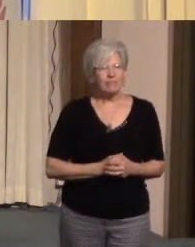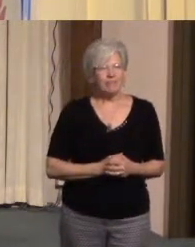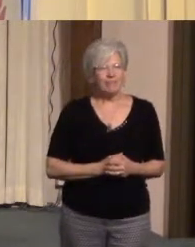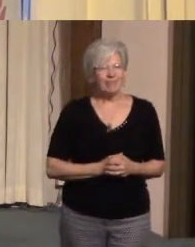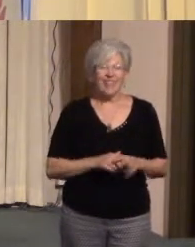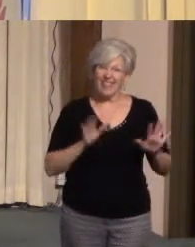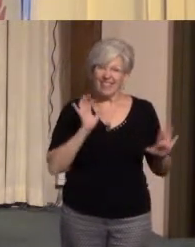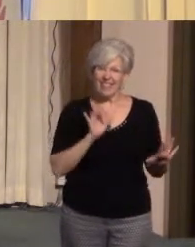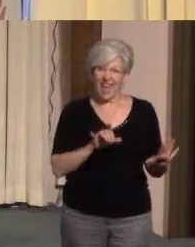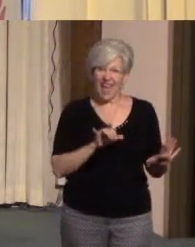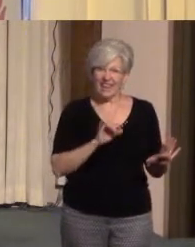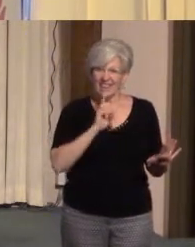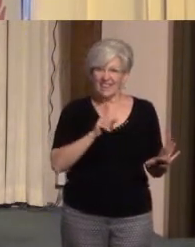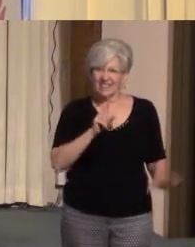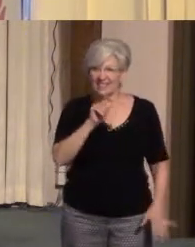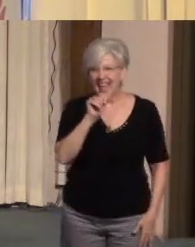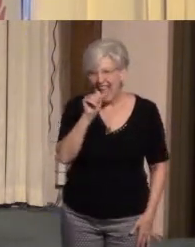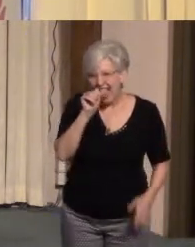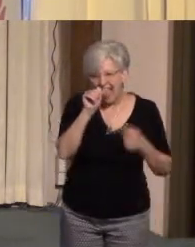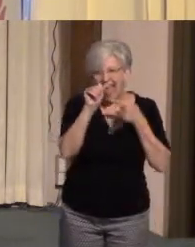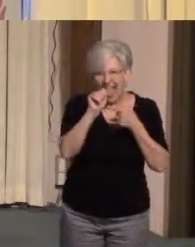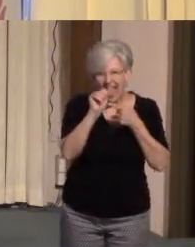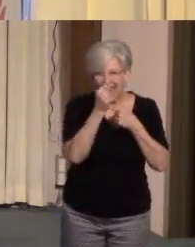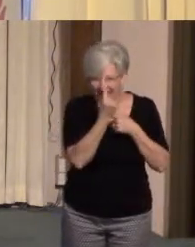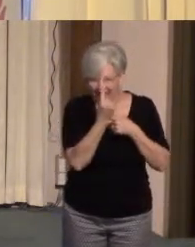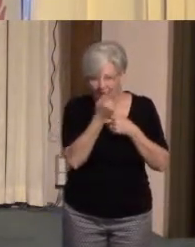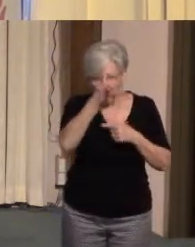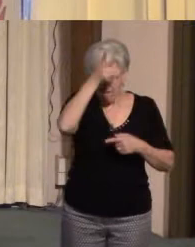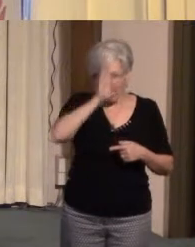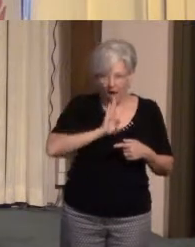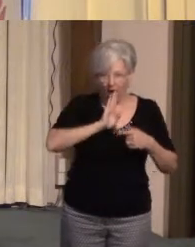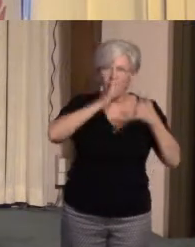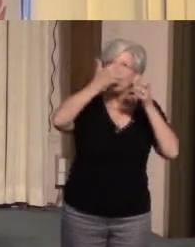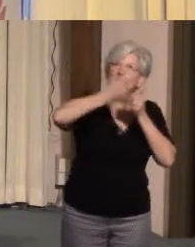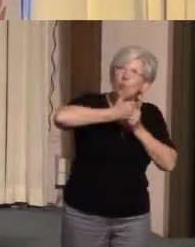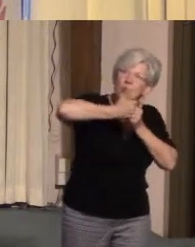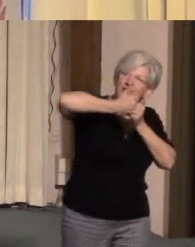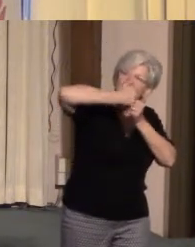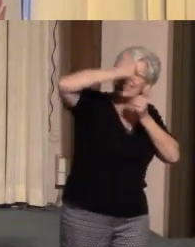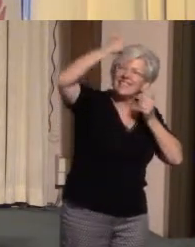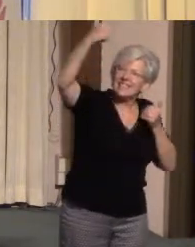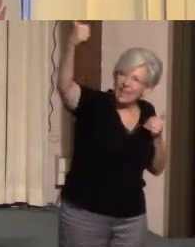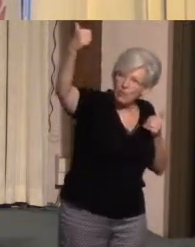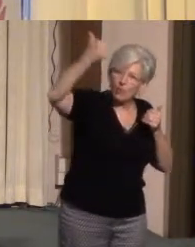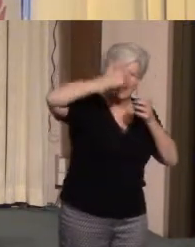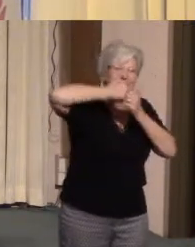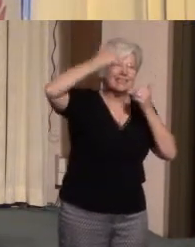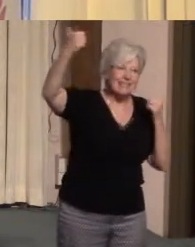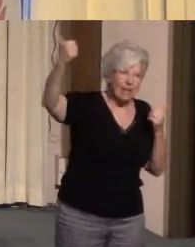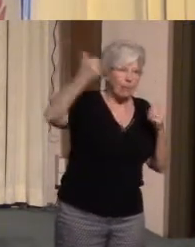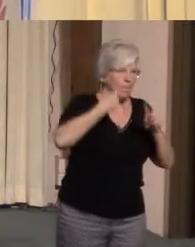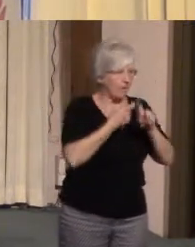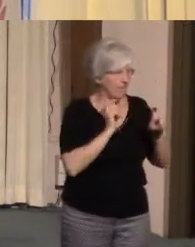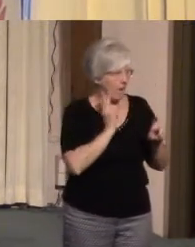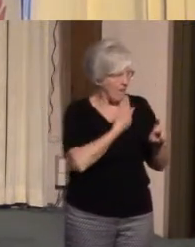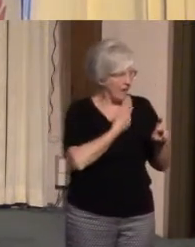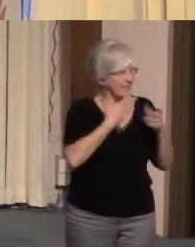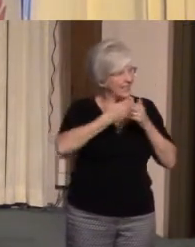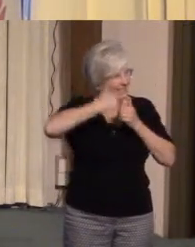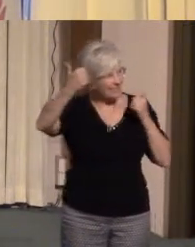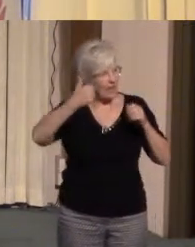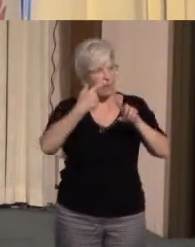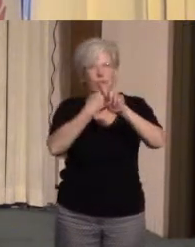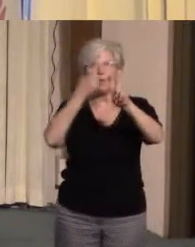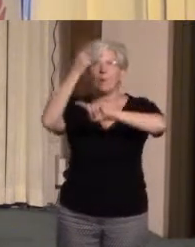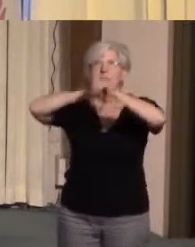right? So that is a God who is a kind of a separate entity, separate from us, separate from the